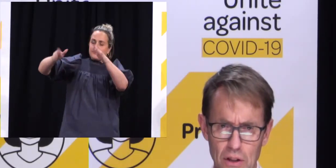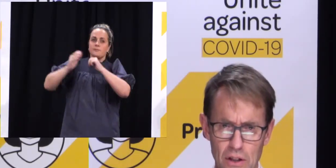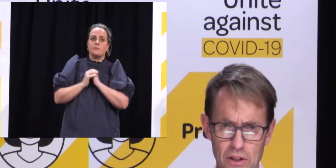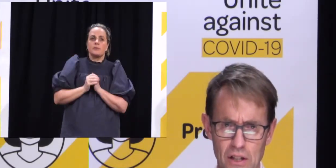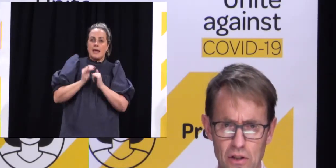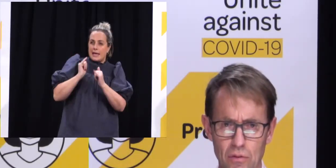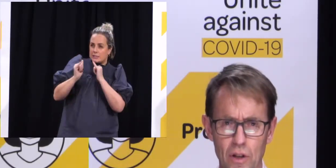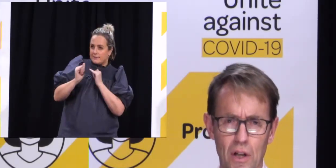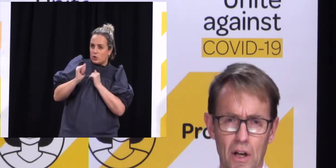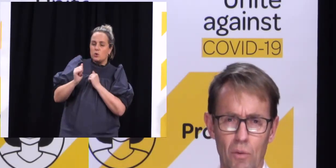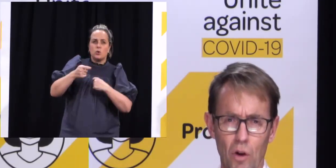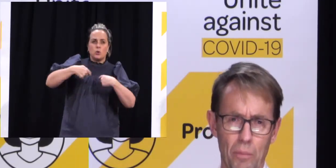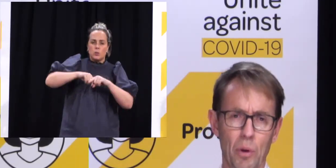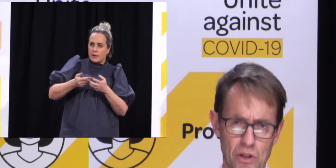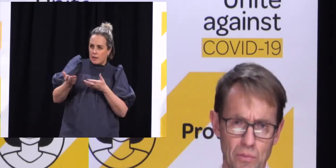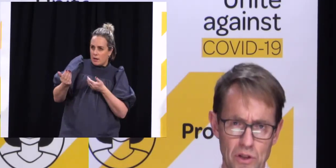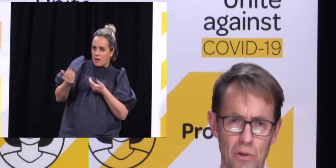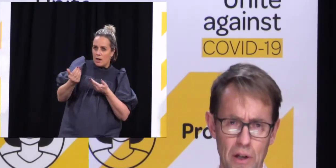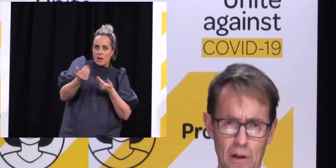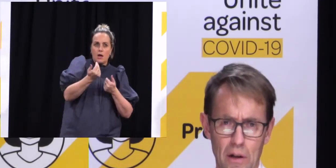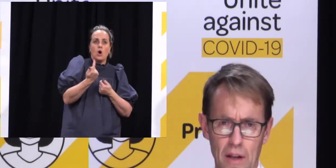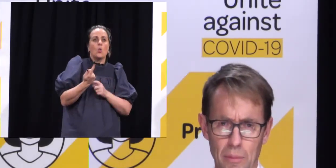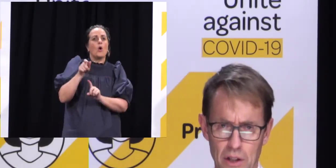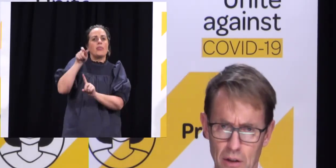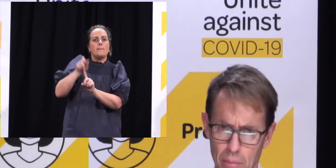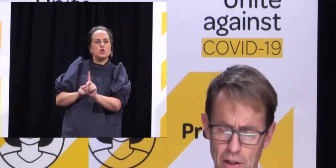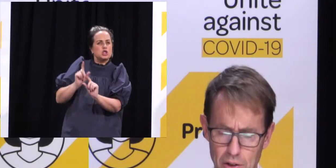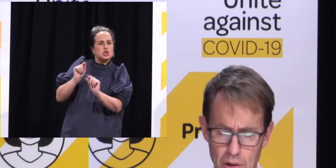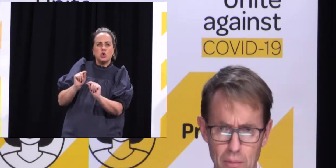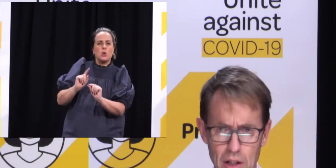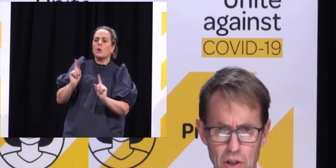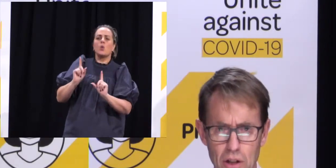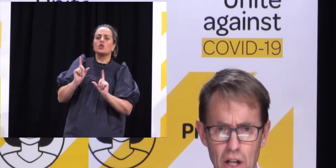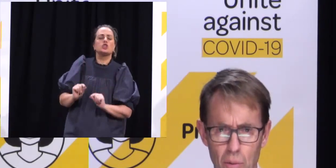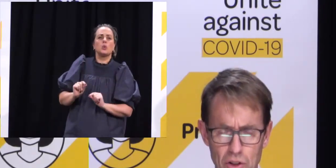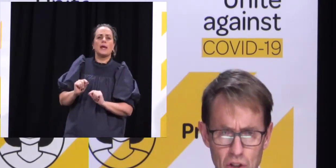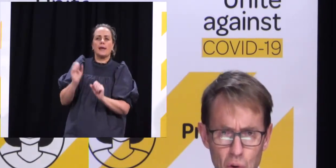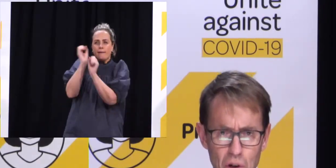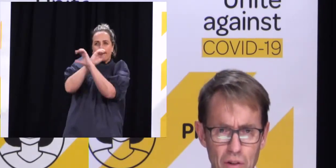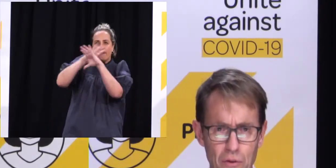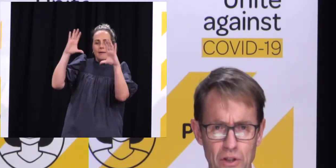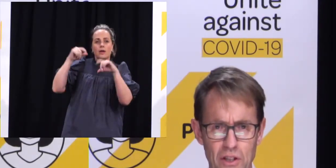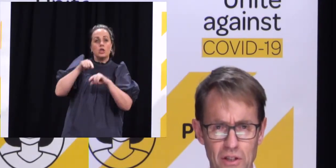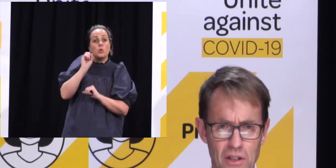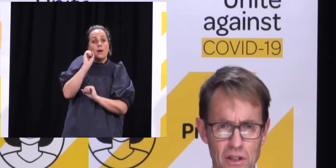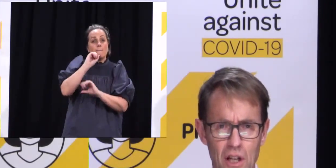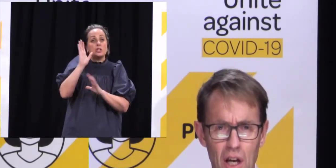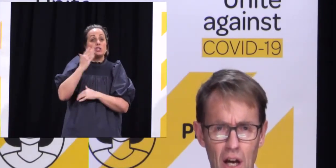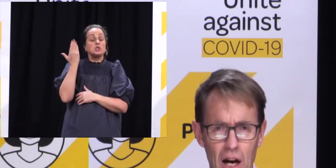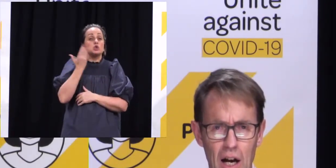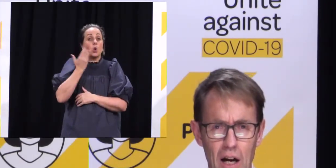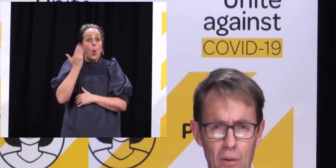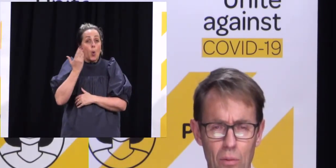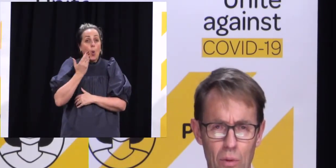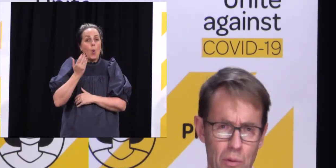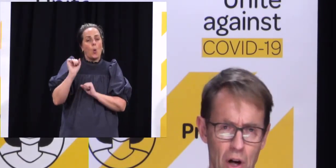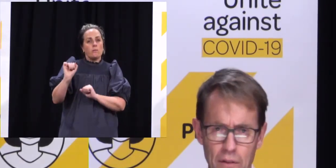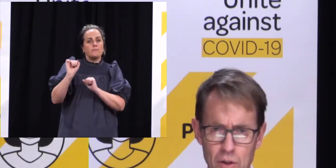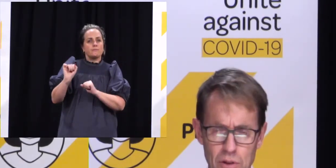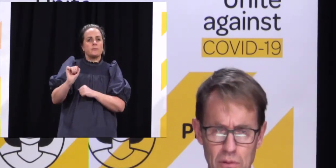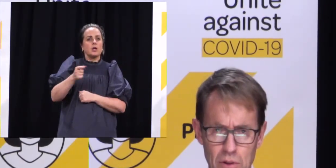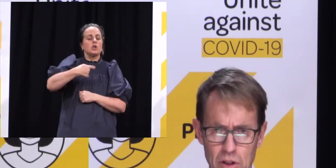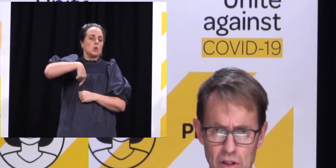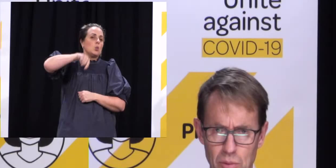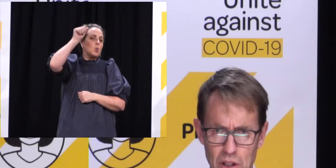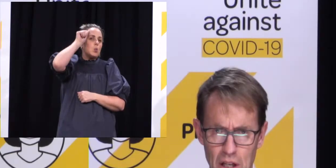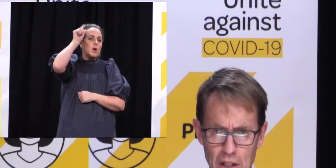interview get a sense of what the person was doing in that particular place. You can imagine with a school in the first instance, we would know, and